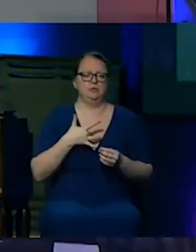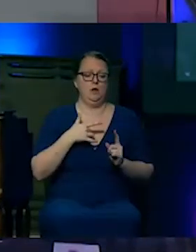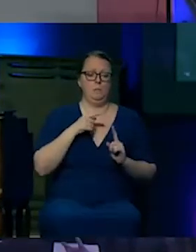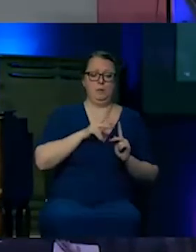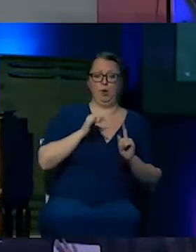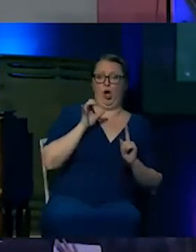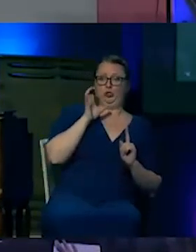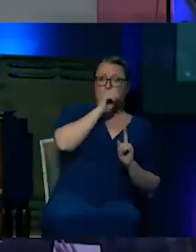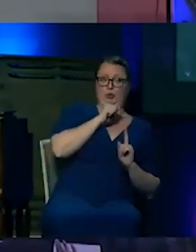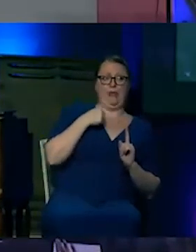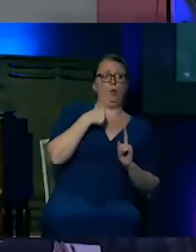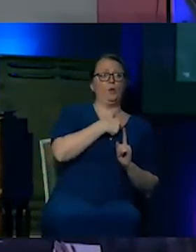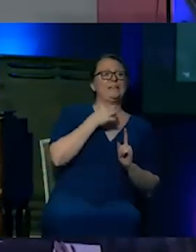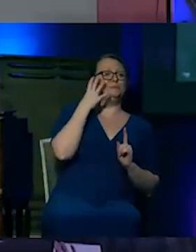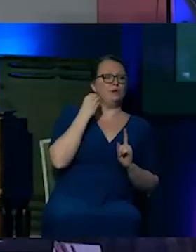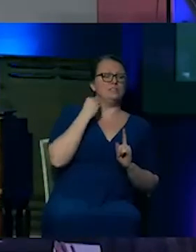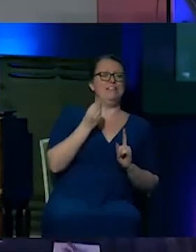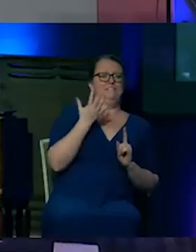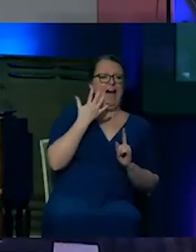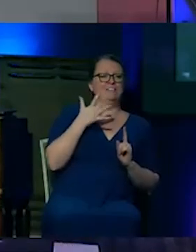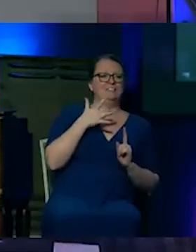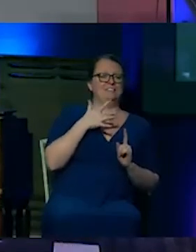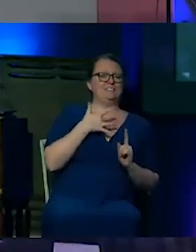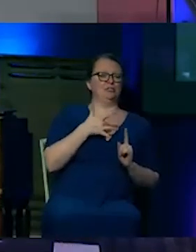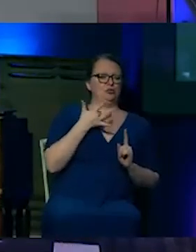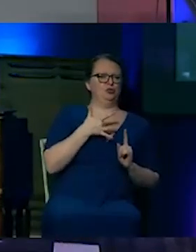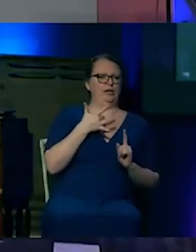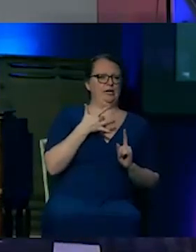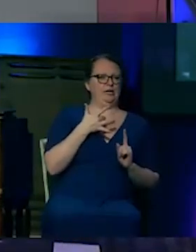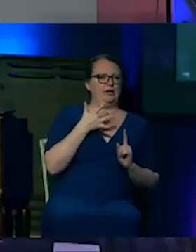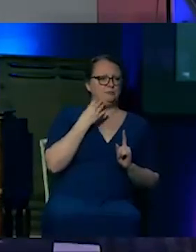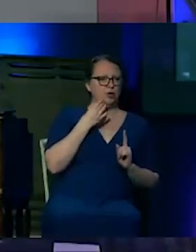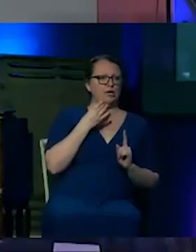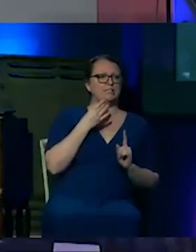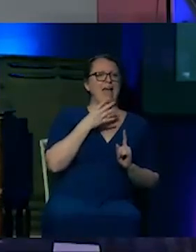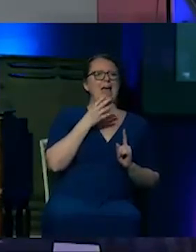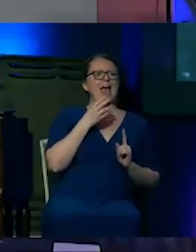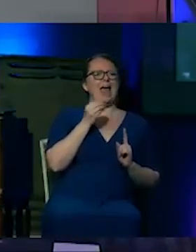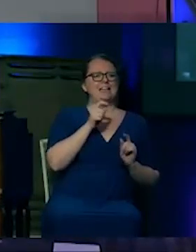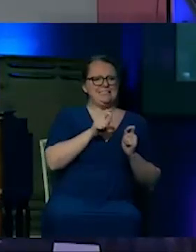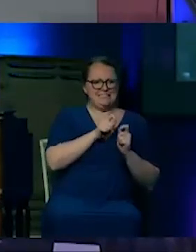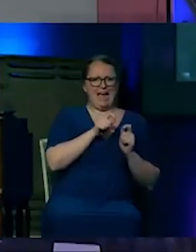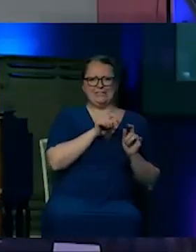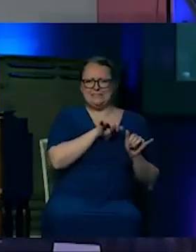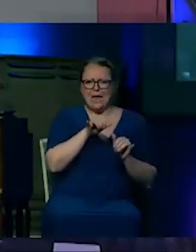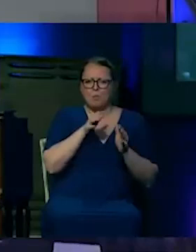five sensory inputs the same way, and therefore we should have the same outputs. But the reality is, we know there's actually discrepancy.